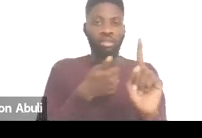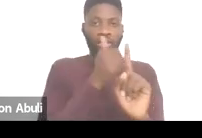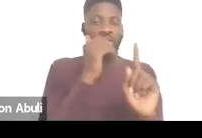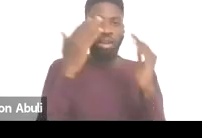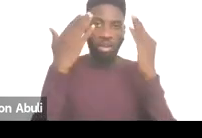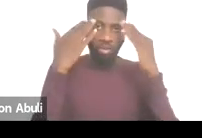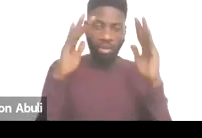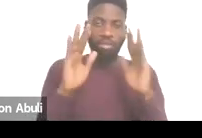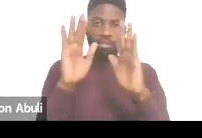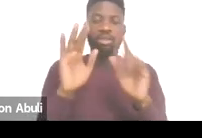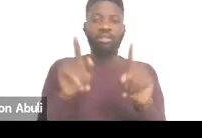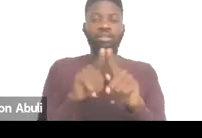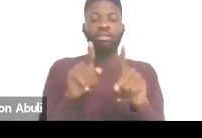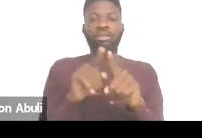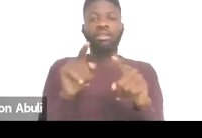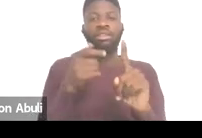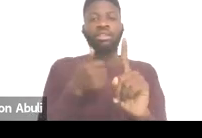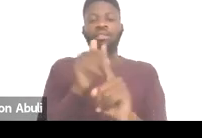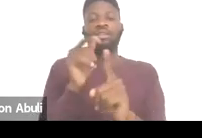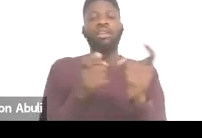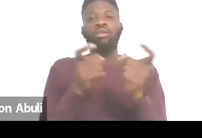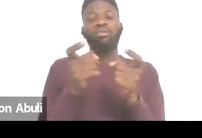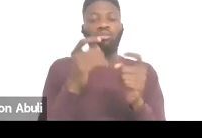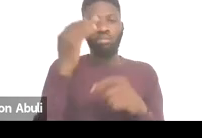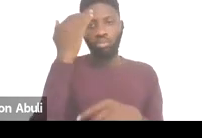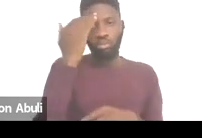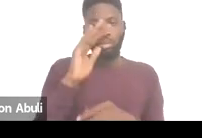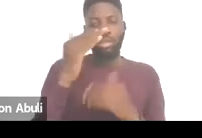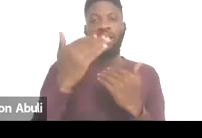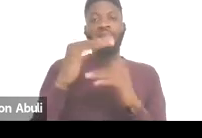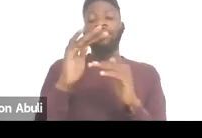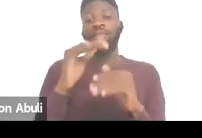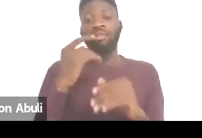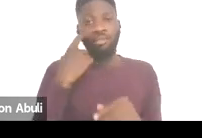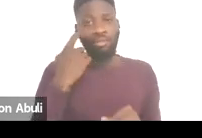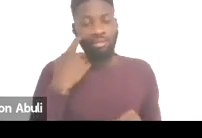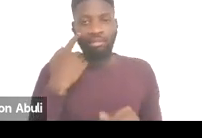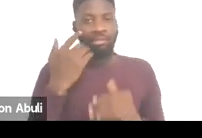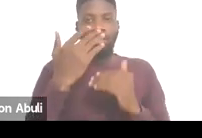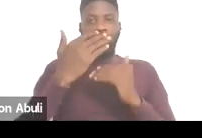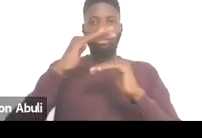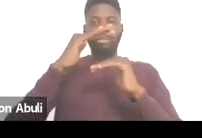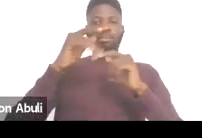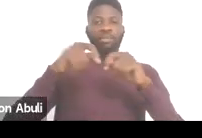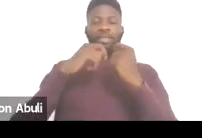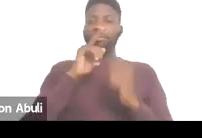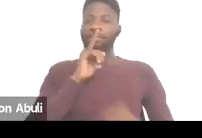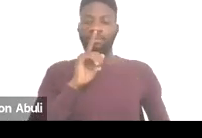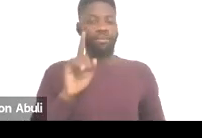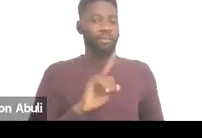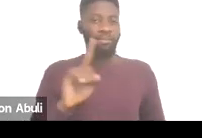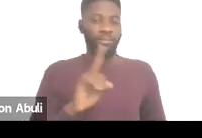course, self-regulation to know where the limits are. If you find it's getting beyond the limits, please don't keep quiet.